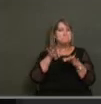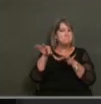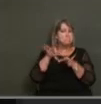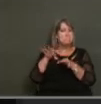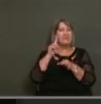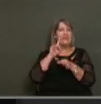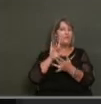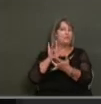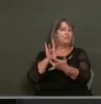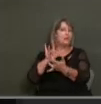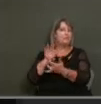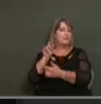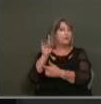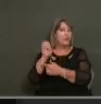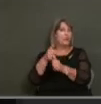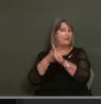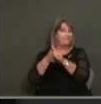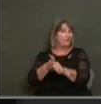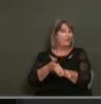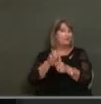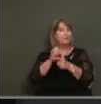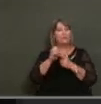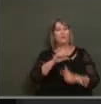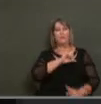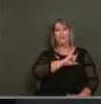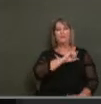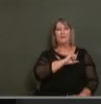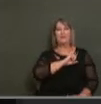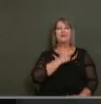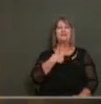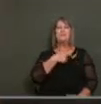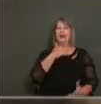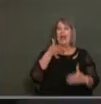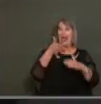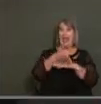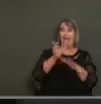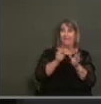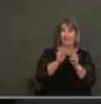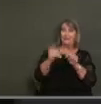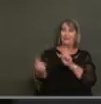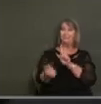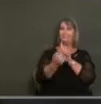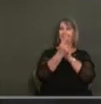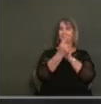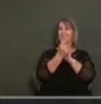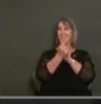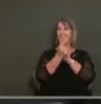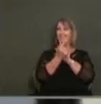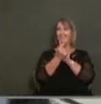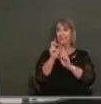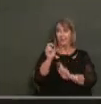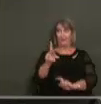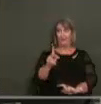will reach out to you and try to resolve that with you, okay? But we'll connect at the end of the meeting, okay?